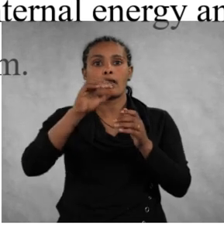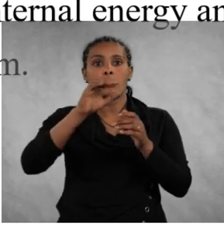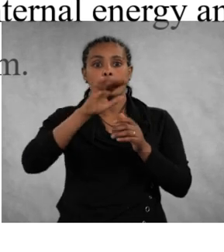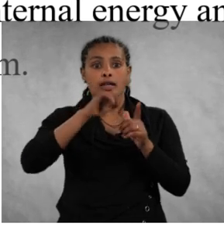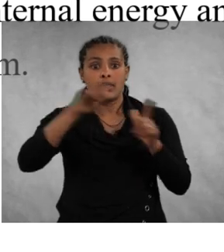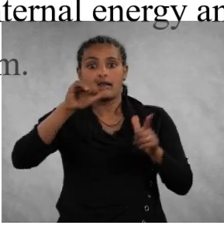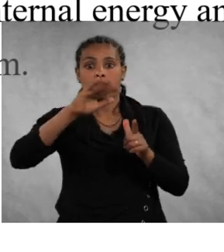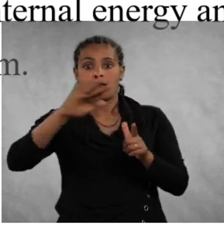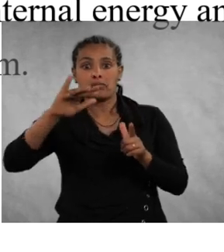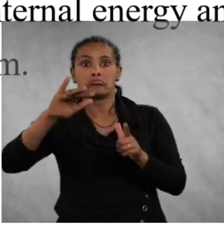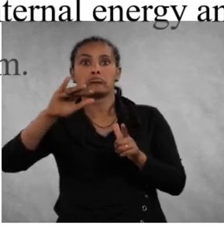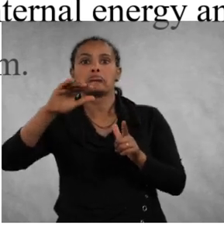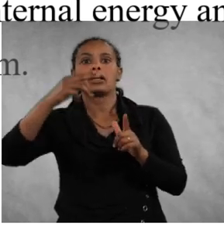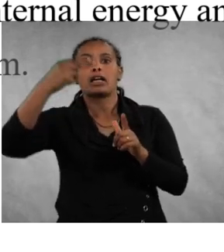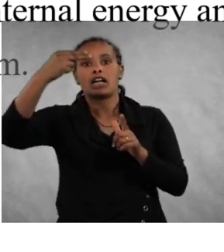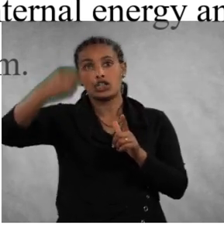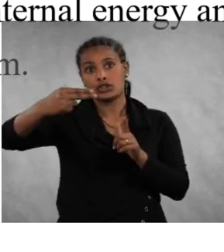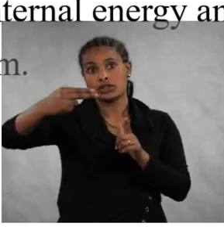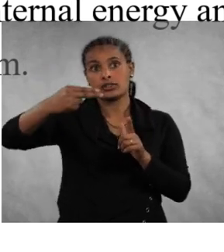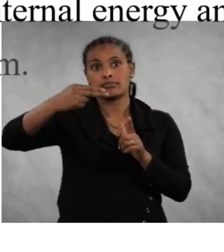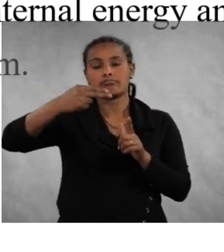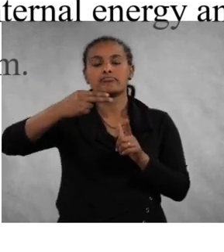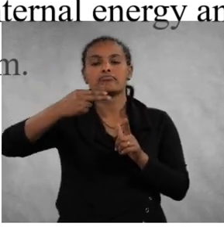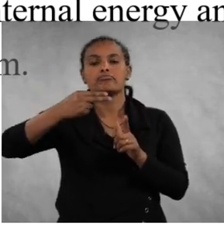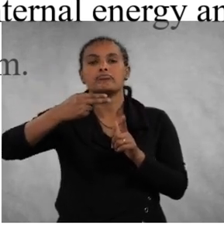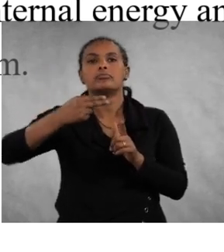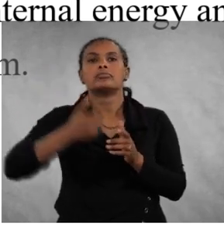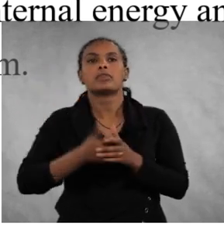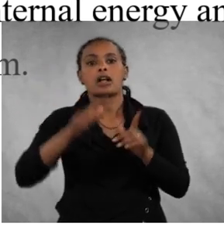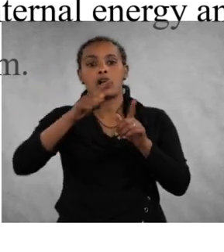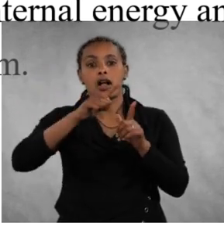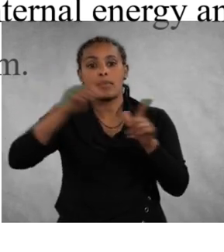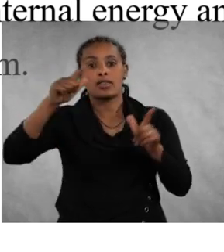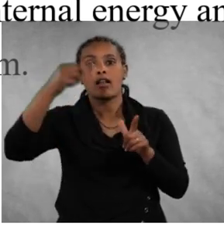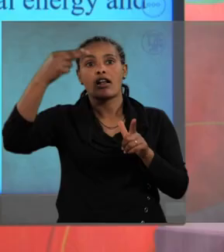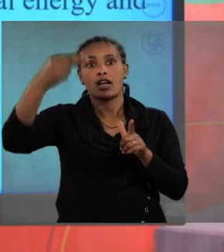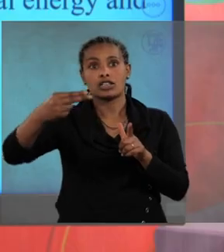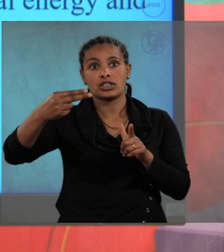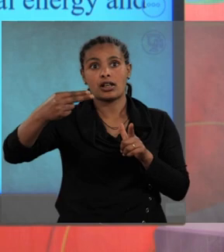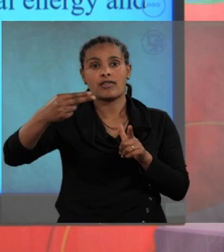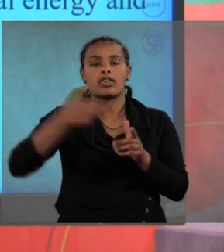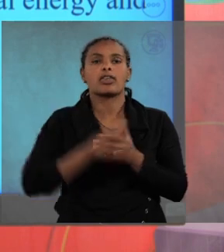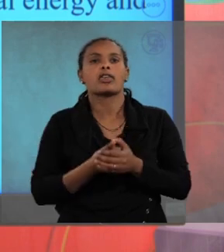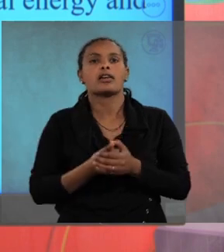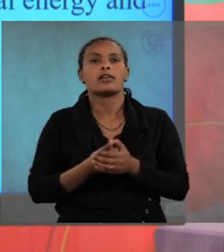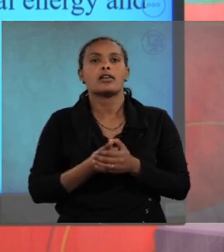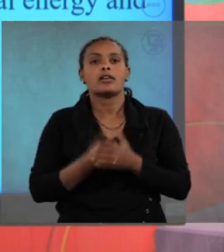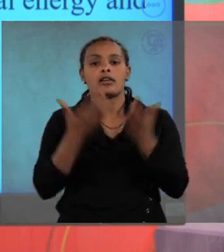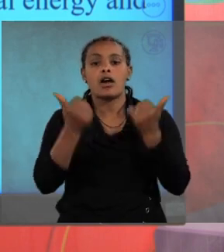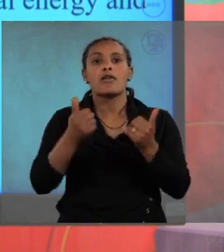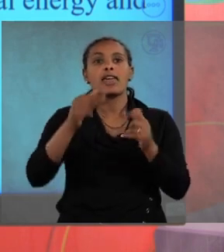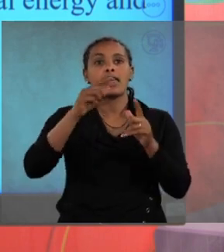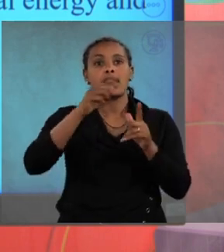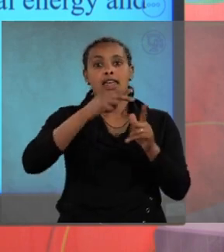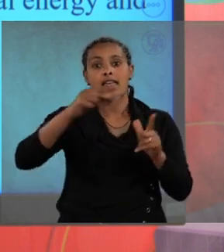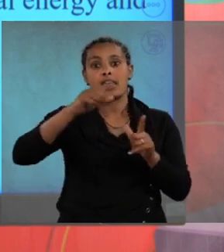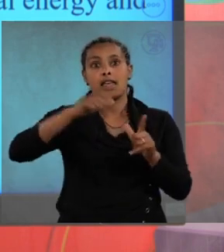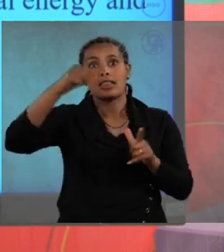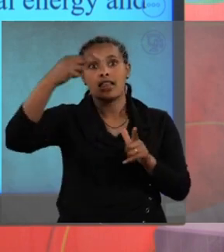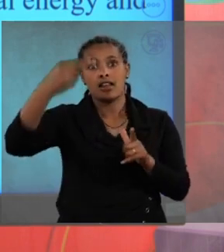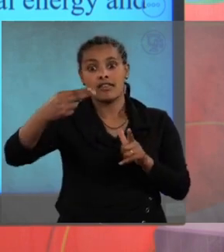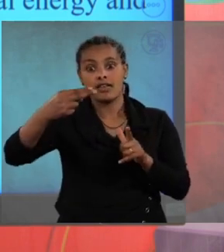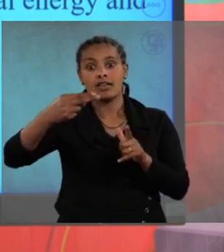Enthalpy denoted by the symbol H, capital H. Now enthalpy is the